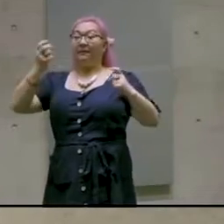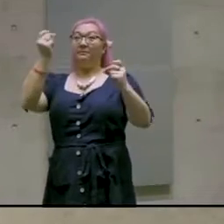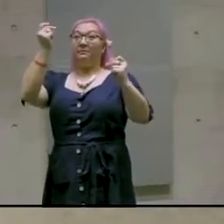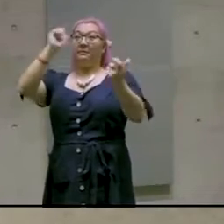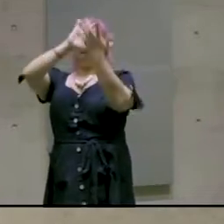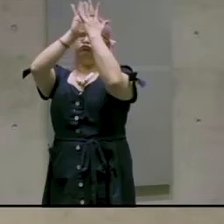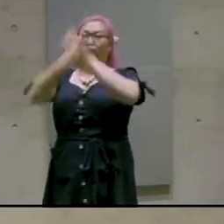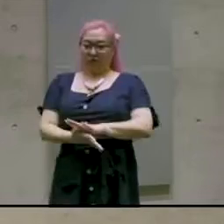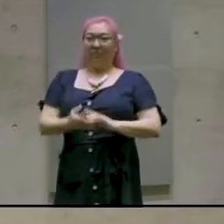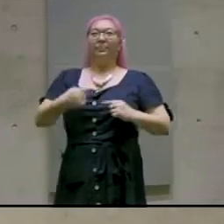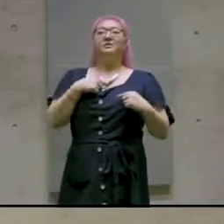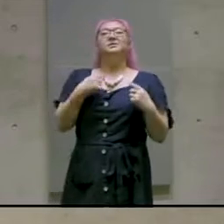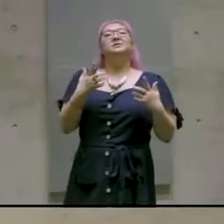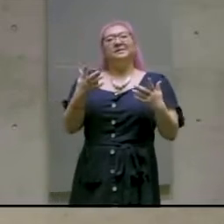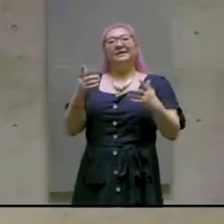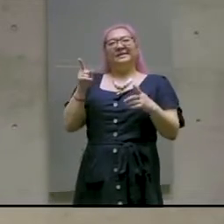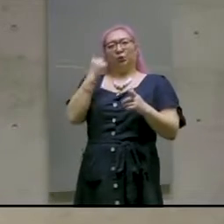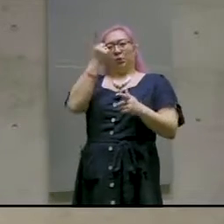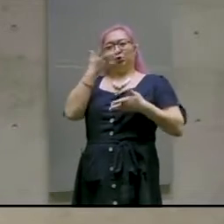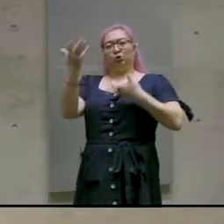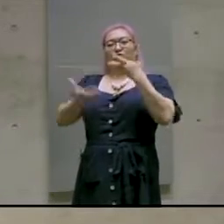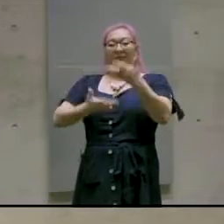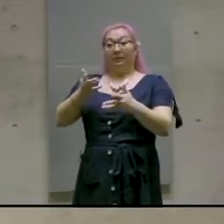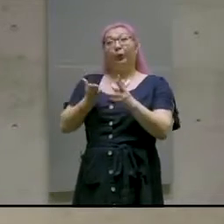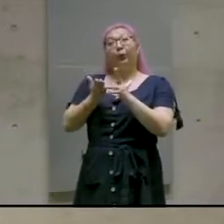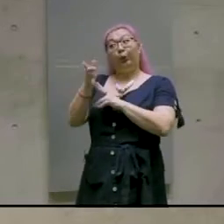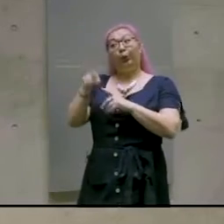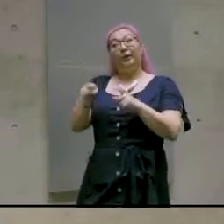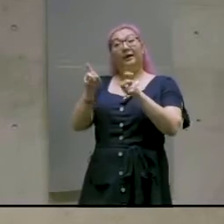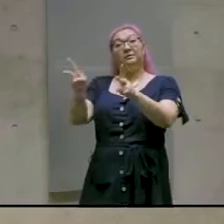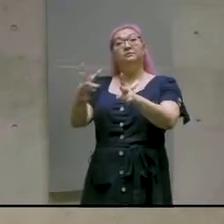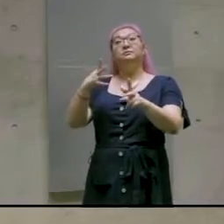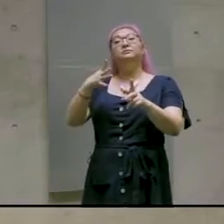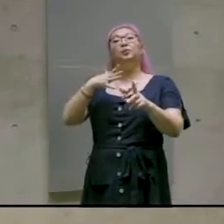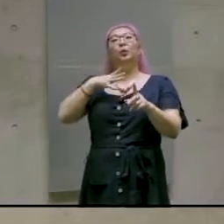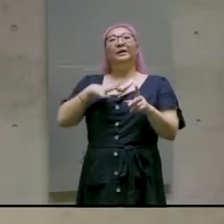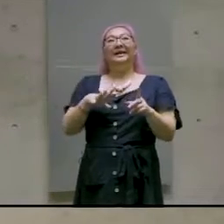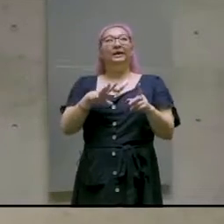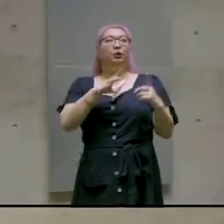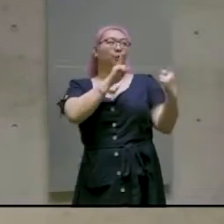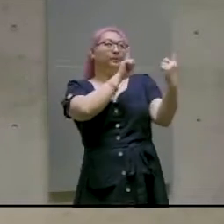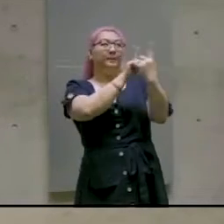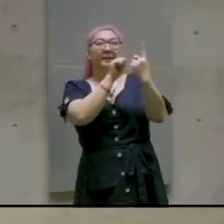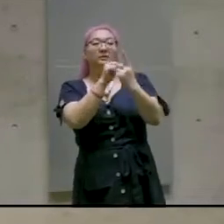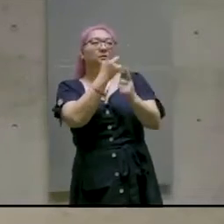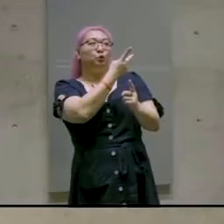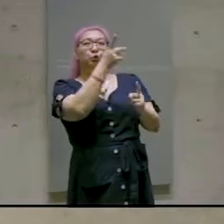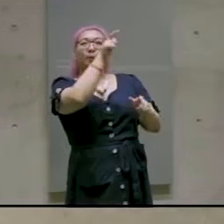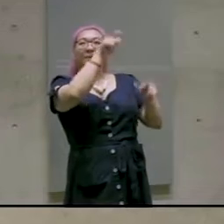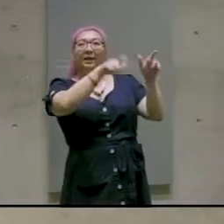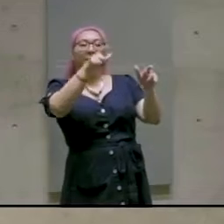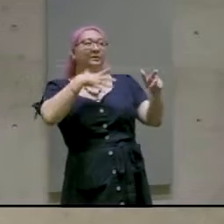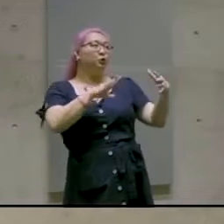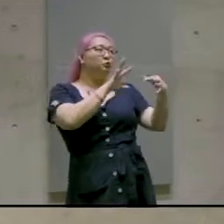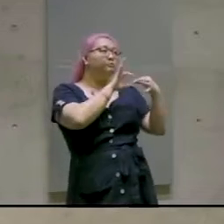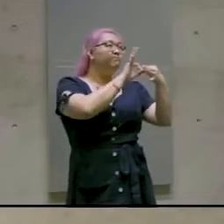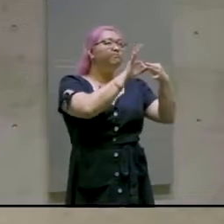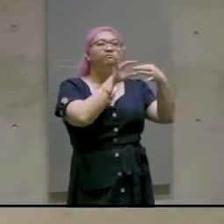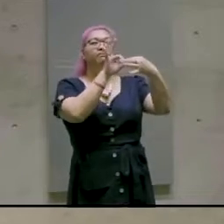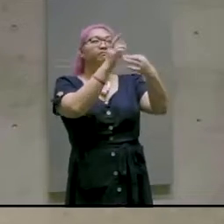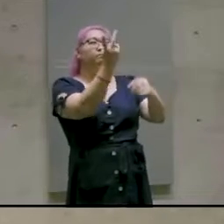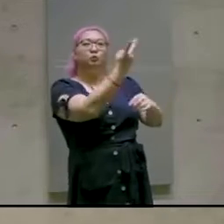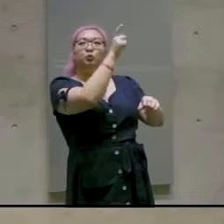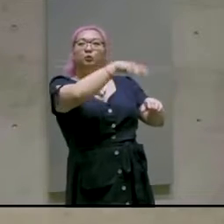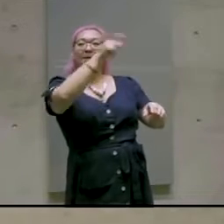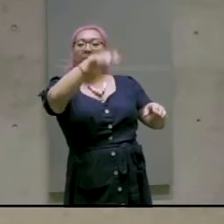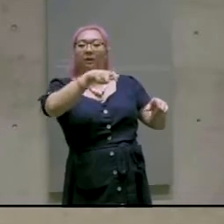storyline, they kind of have to build up kind of a relationship with kind of two tastemakers at court. At the end of this kind of quite significant